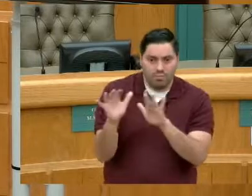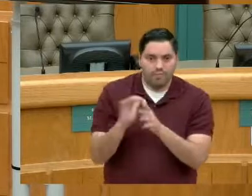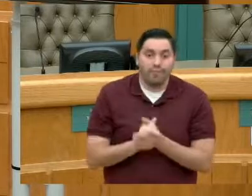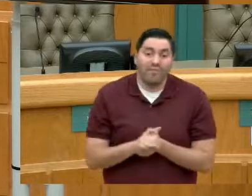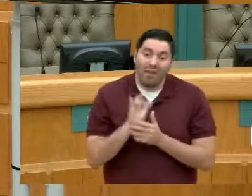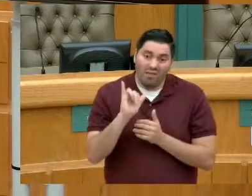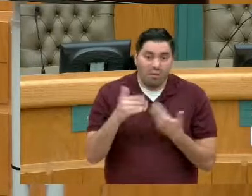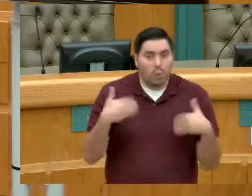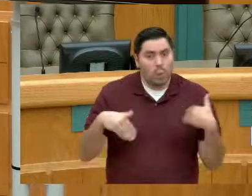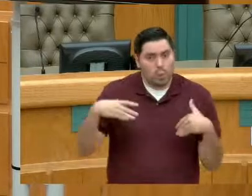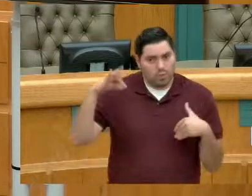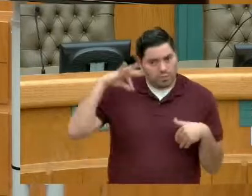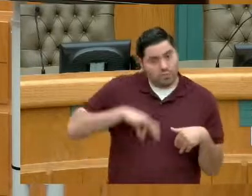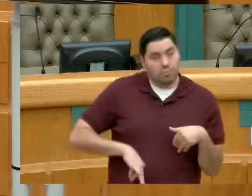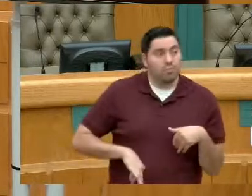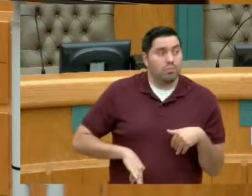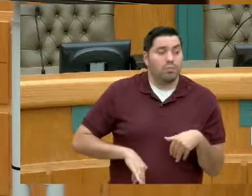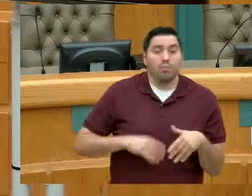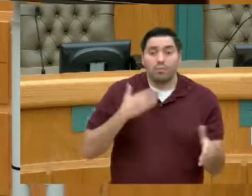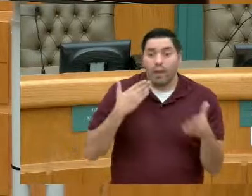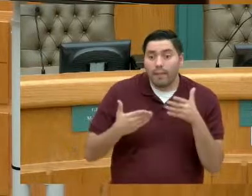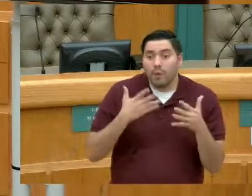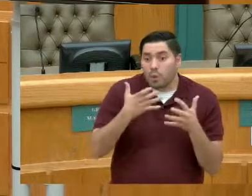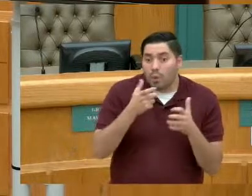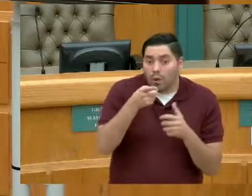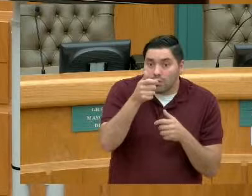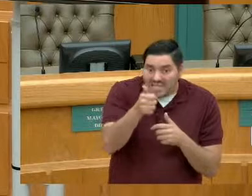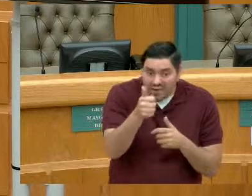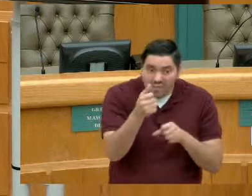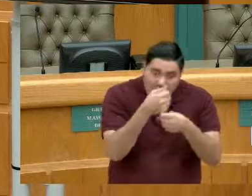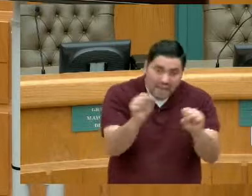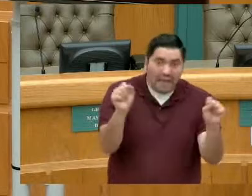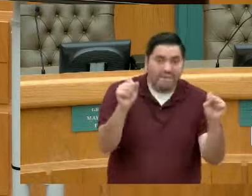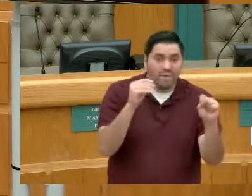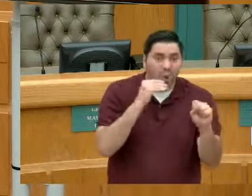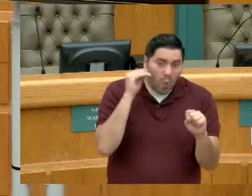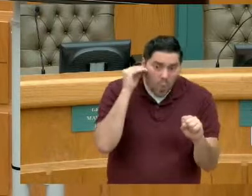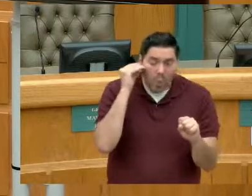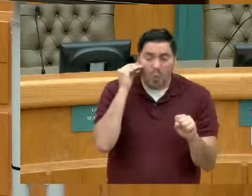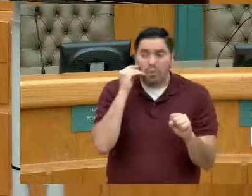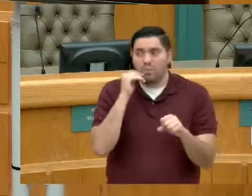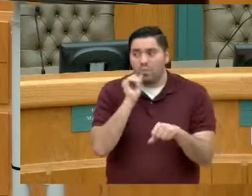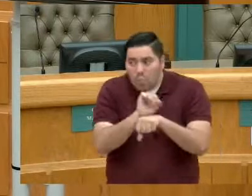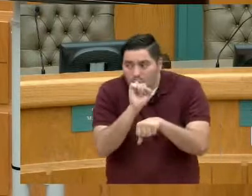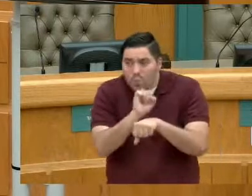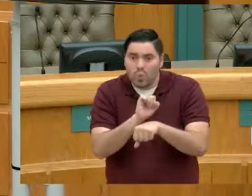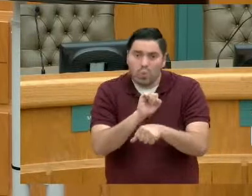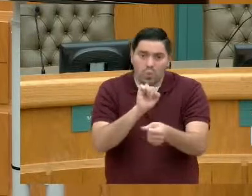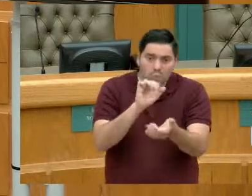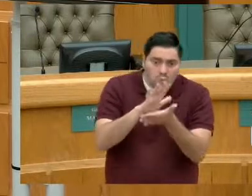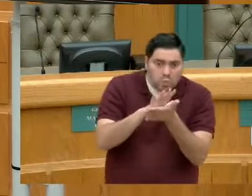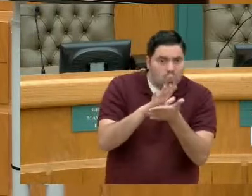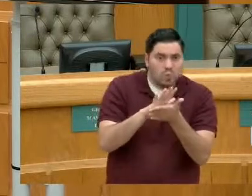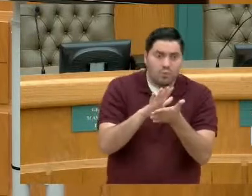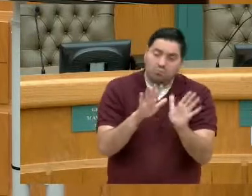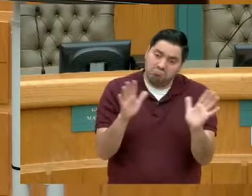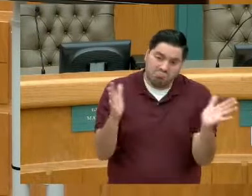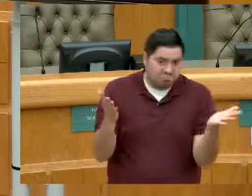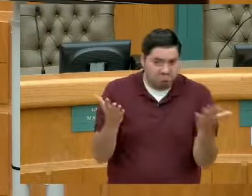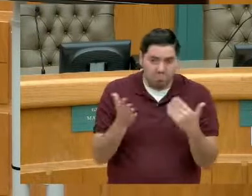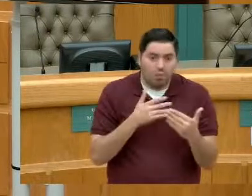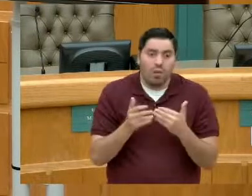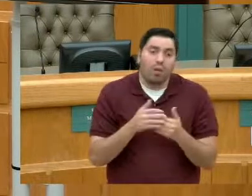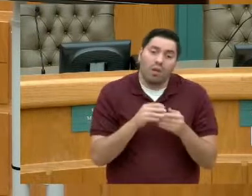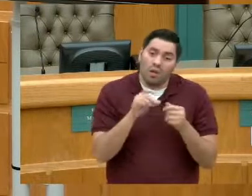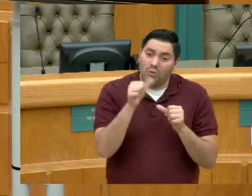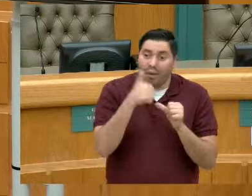useful tool, whether you are looking to keep yourself safe at home, work, or in a school environment. Most importantly, remember, it's not just